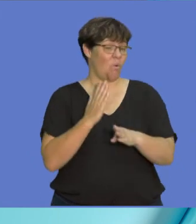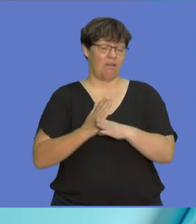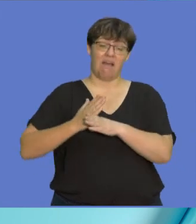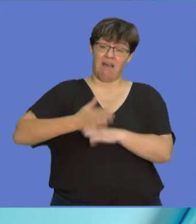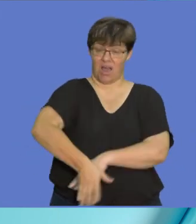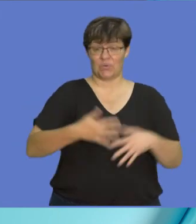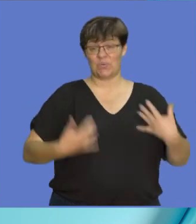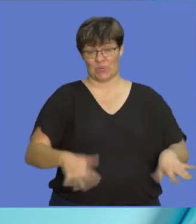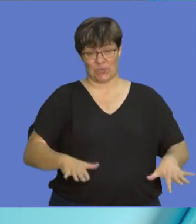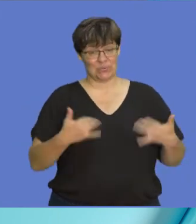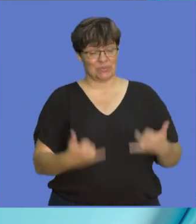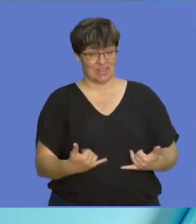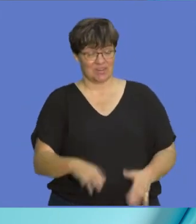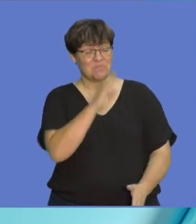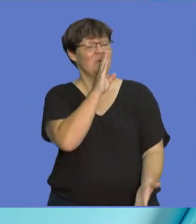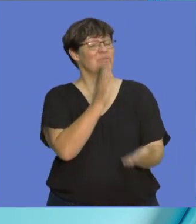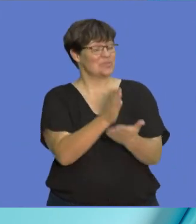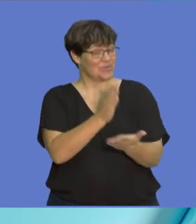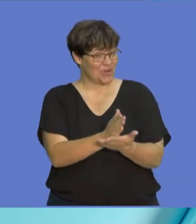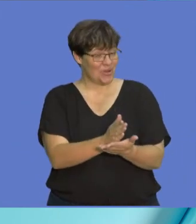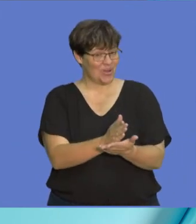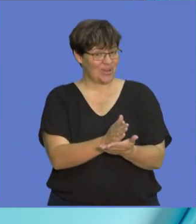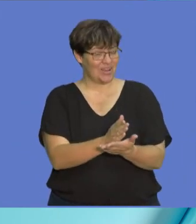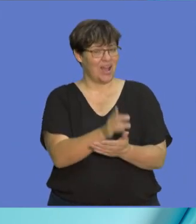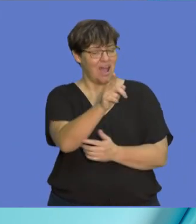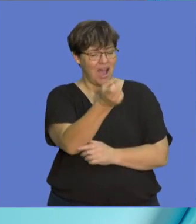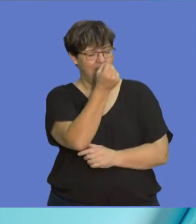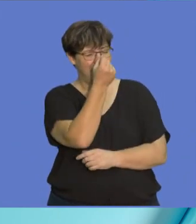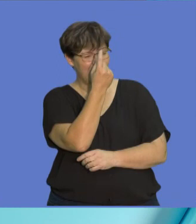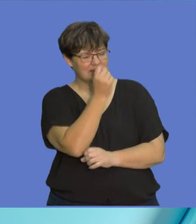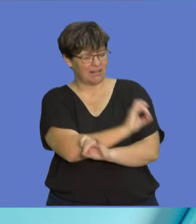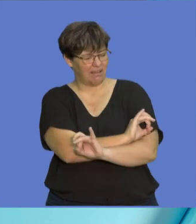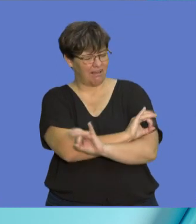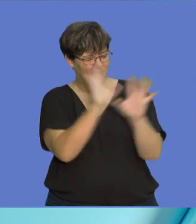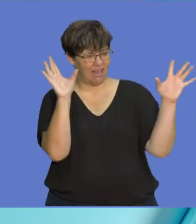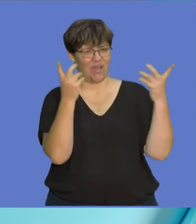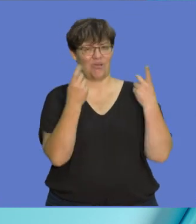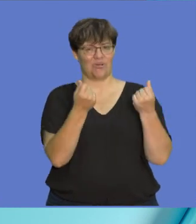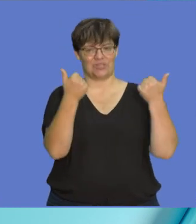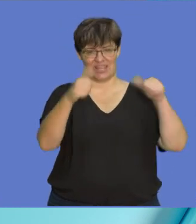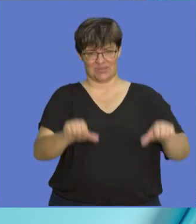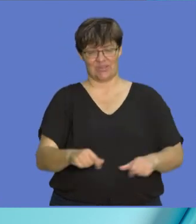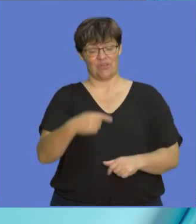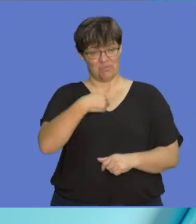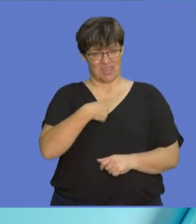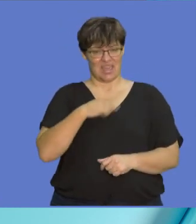lesson, making sure that you understand cost accounting. From me, Ashraf Patel,